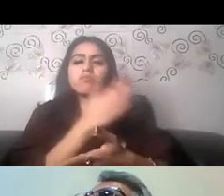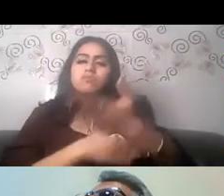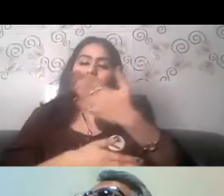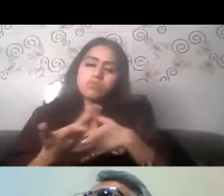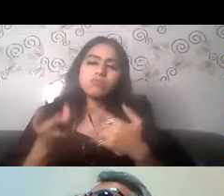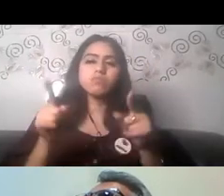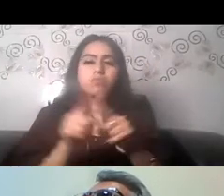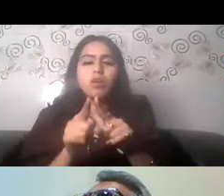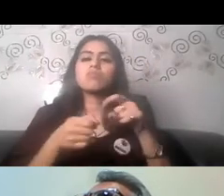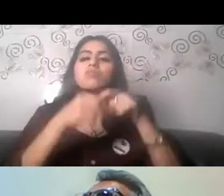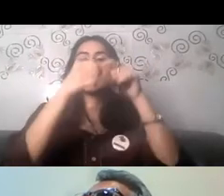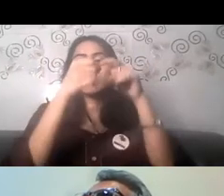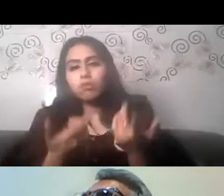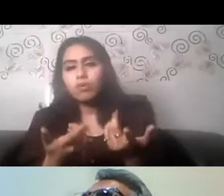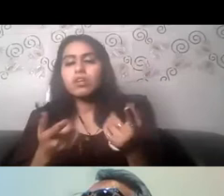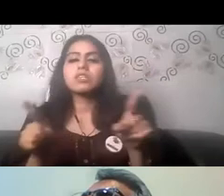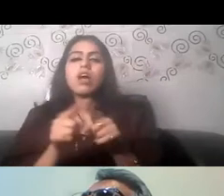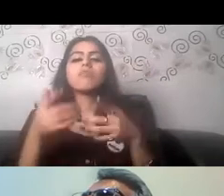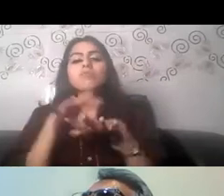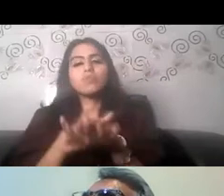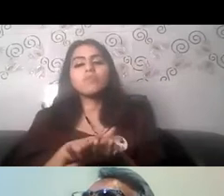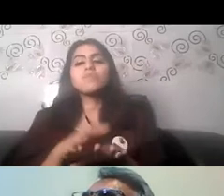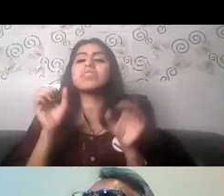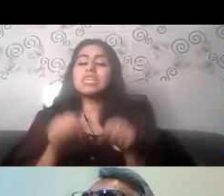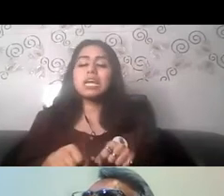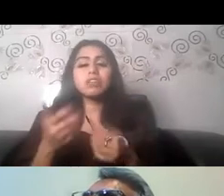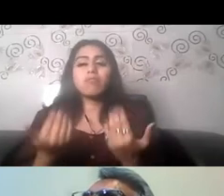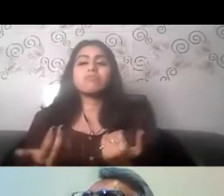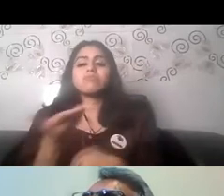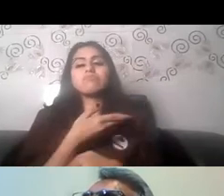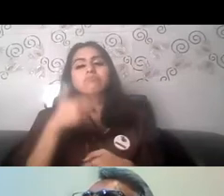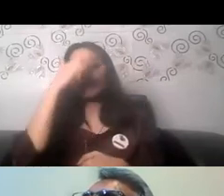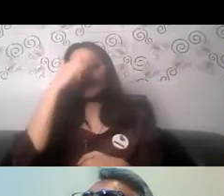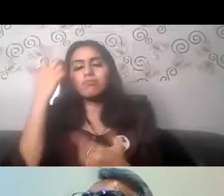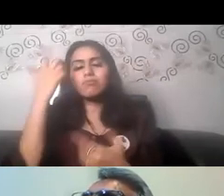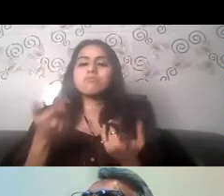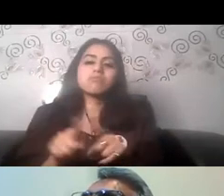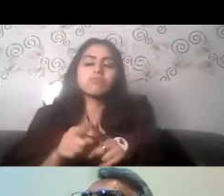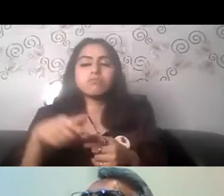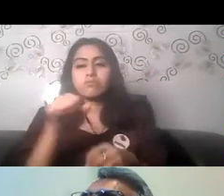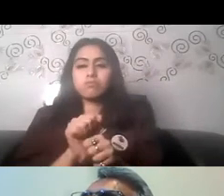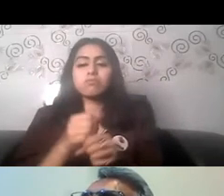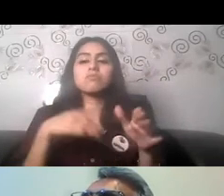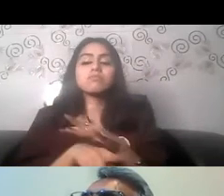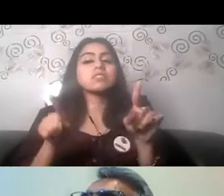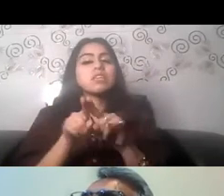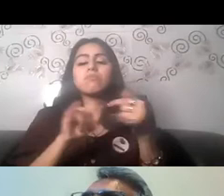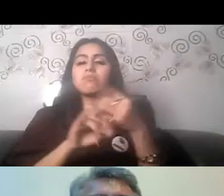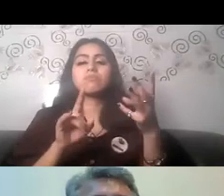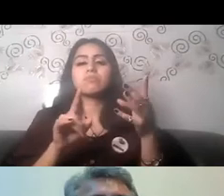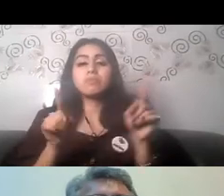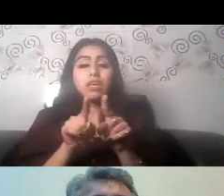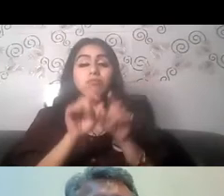inclusion. And it is working, but unfortunately the stats remain the same, that they are huge